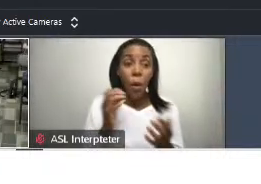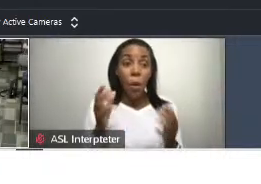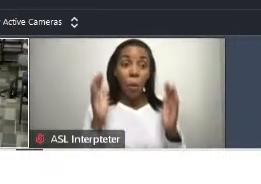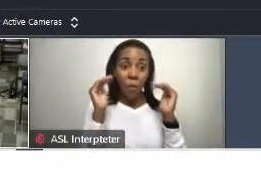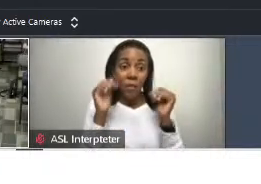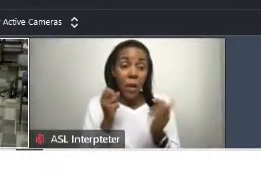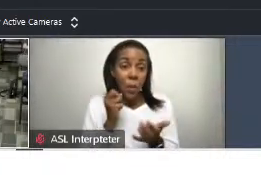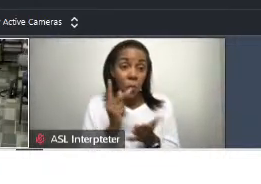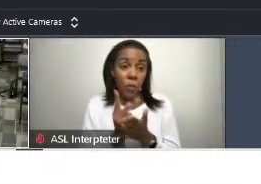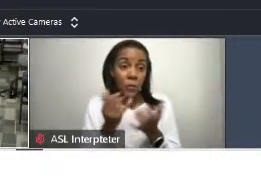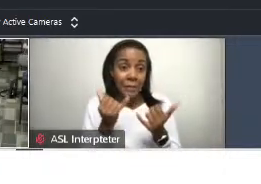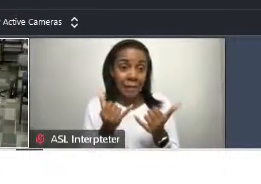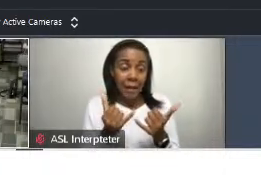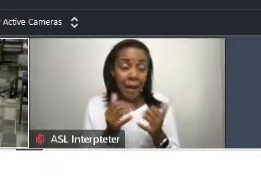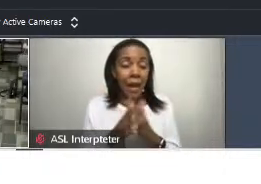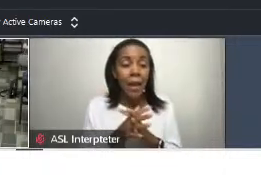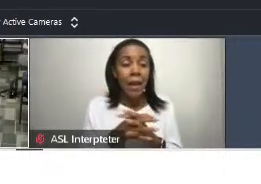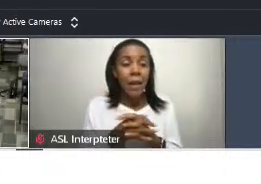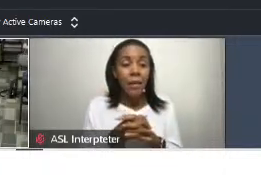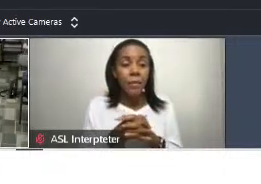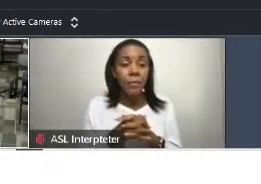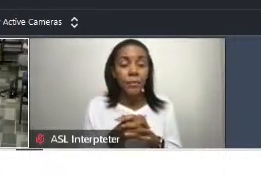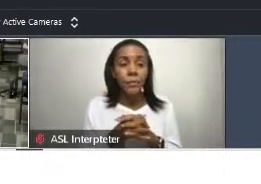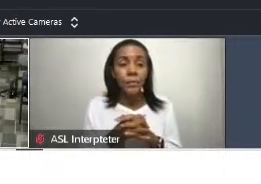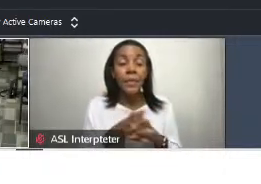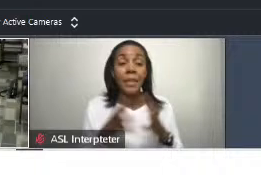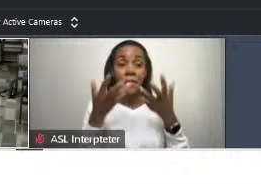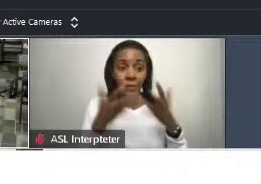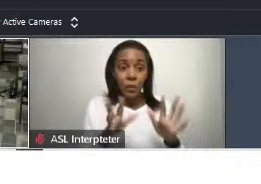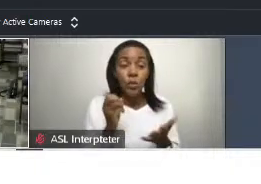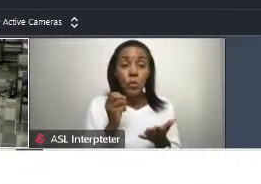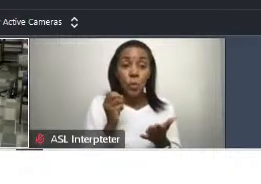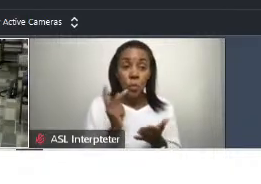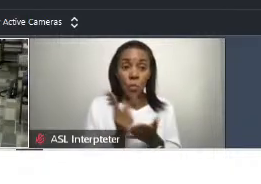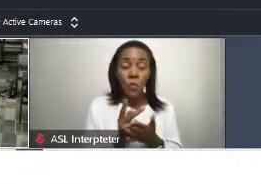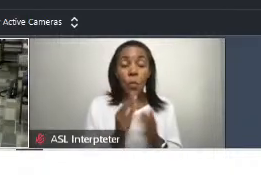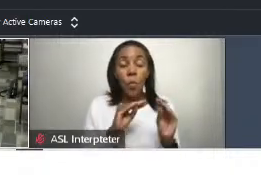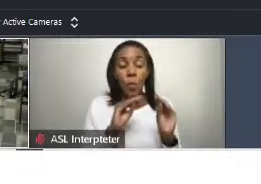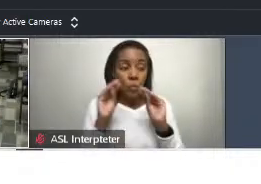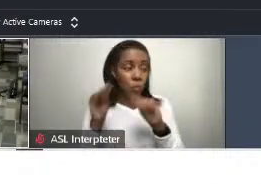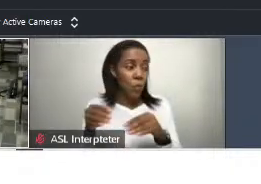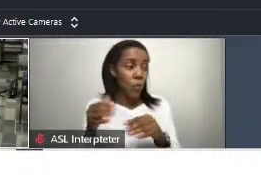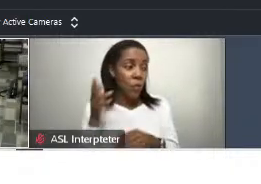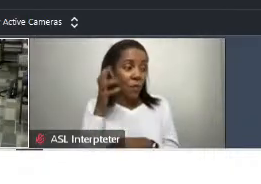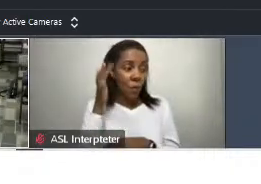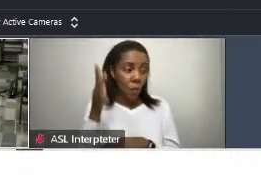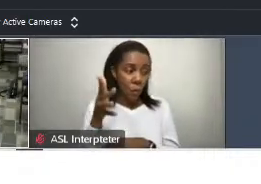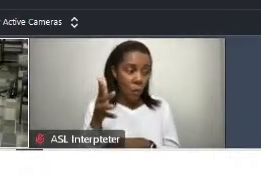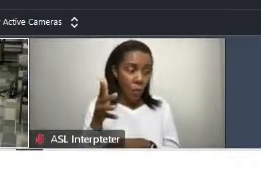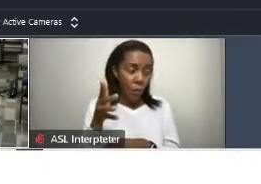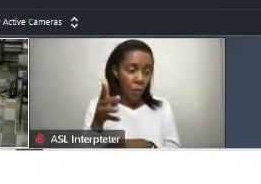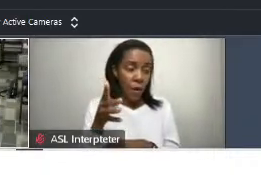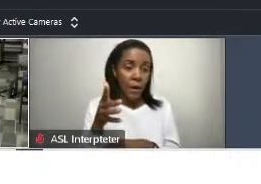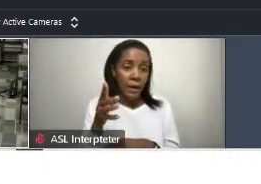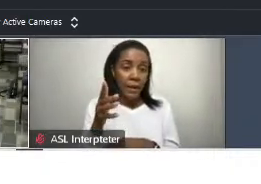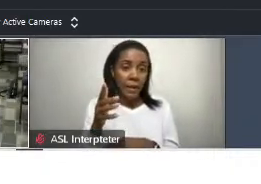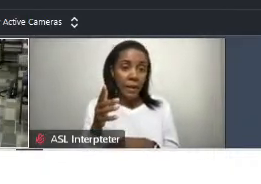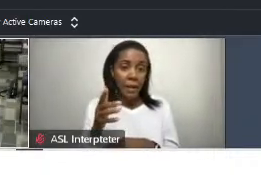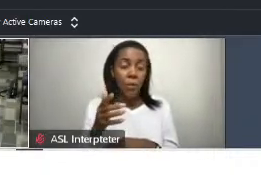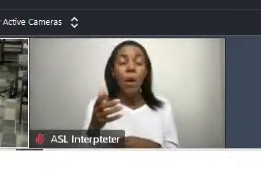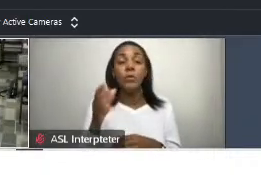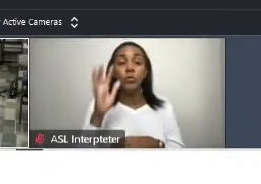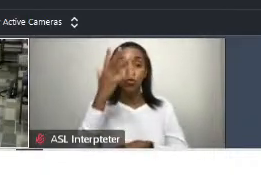from this body. Upon approval from this body, we'll move forward with having trees excavated from the